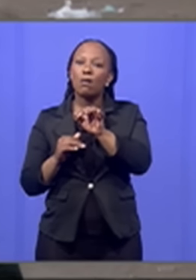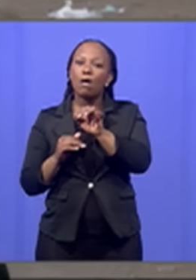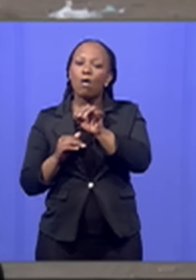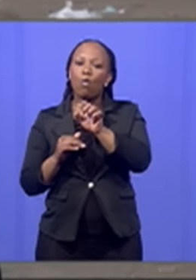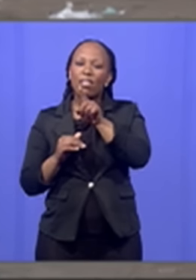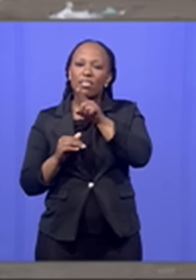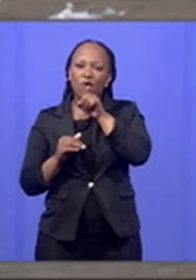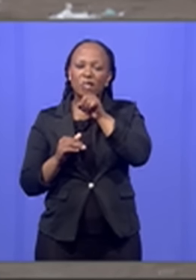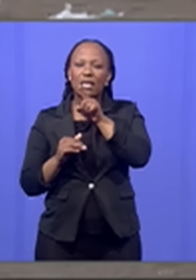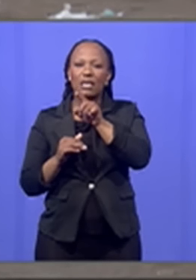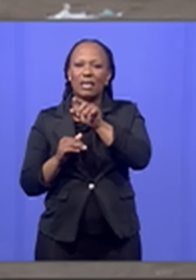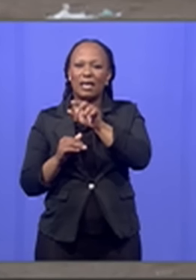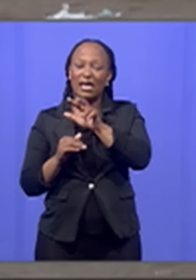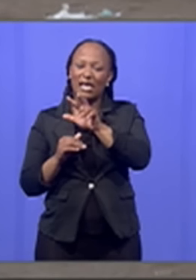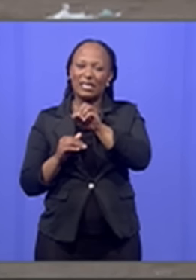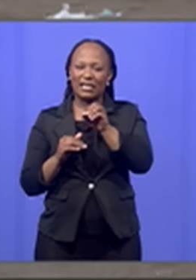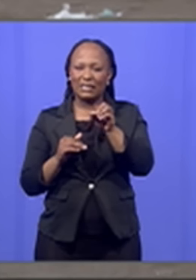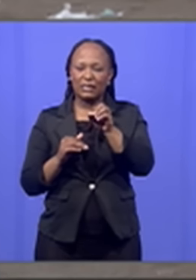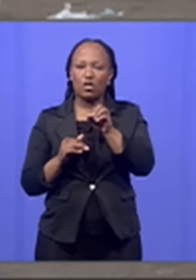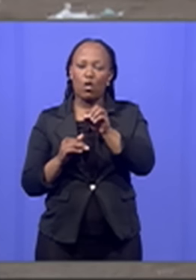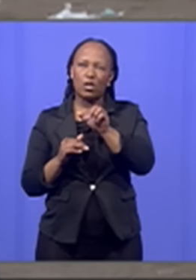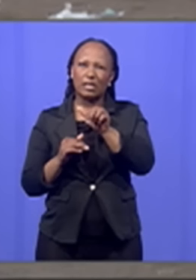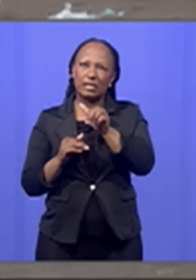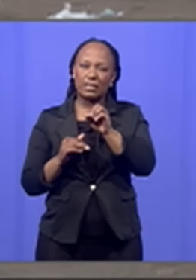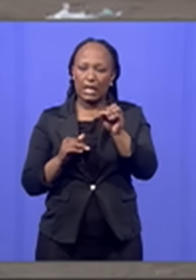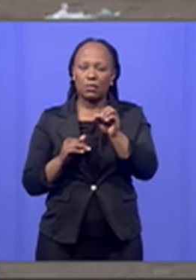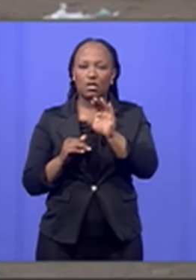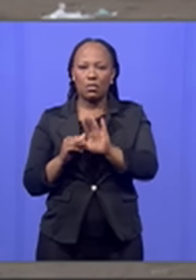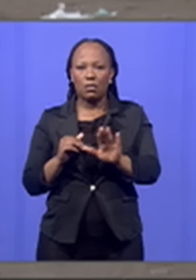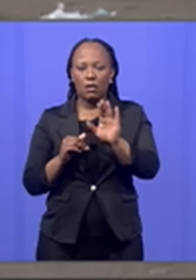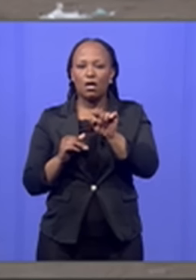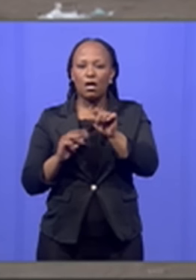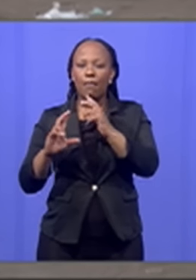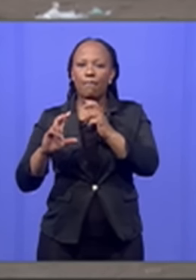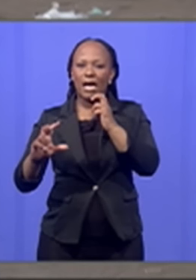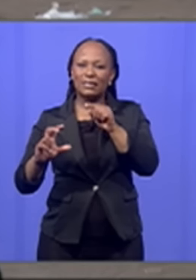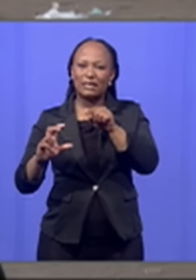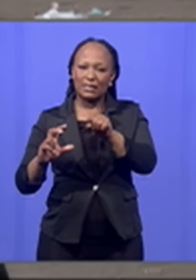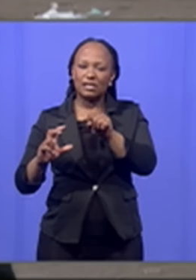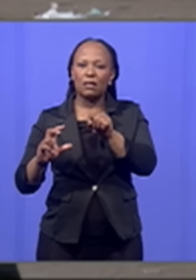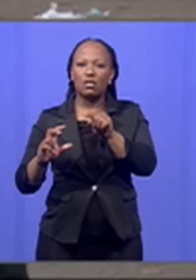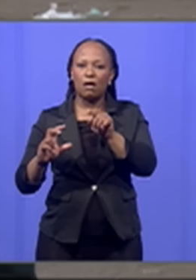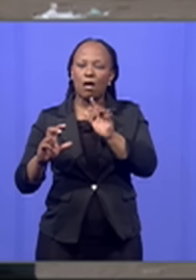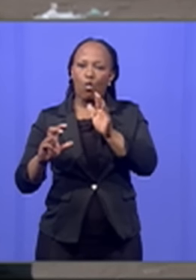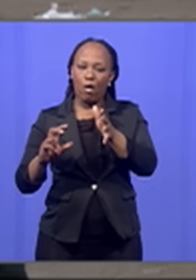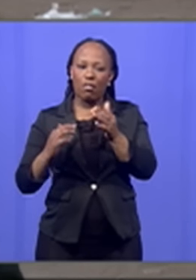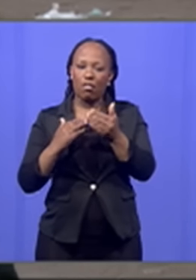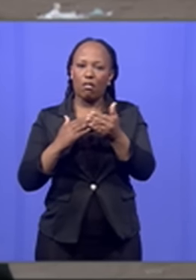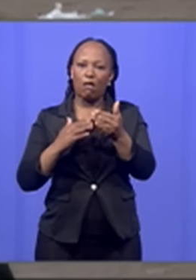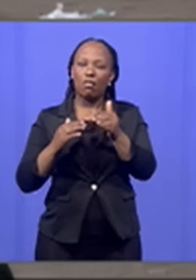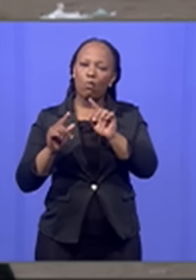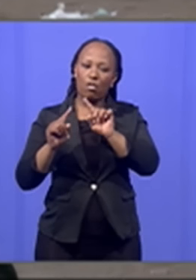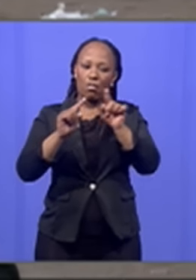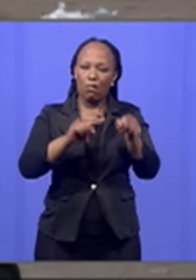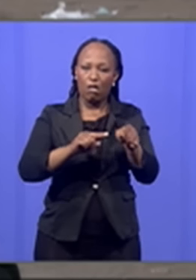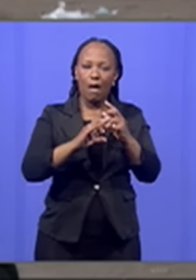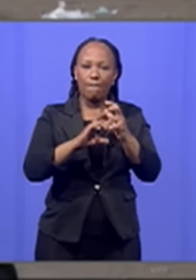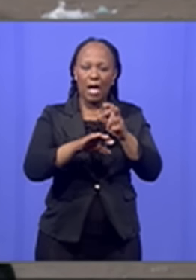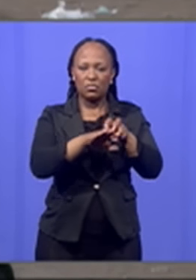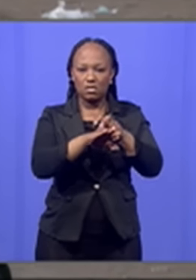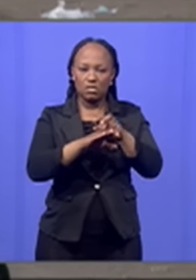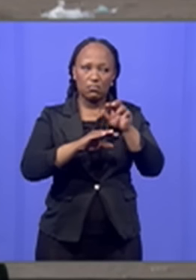1,600 mme gape go solofetse fa palo ya dibese tse e tlileng go goroga kwa lefelong di tlile go tswelela pele go tlhatloga ke